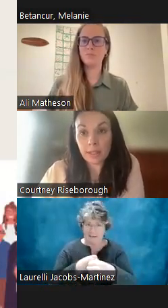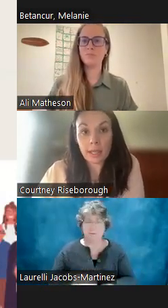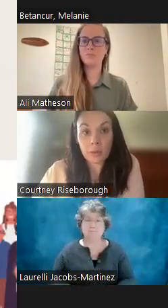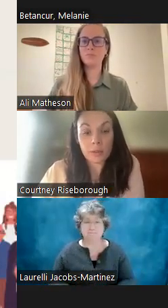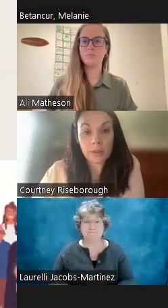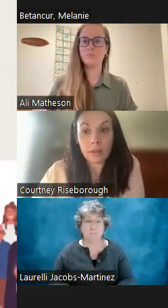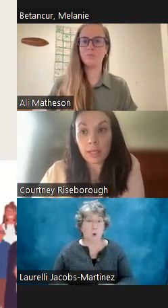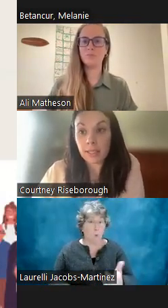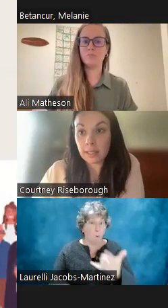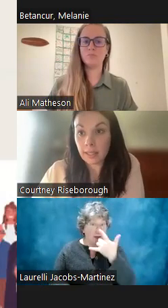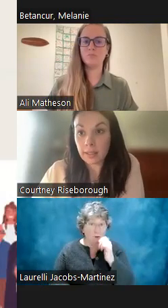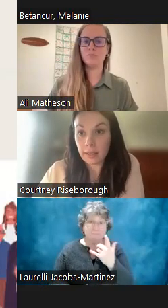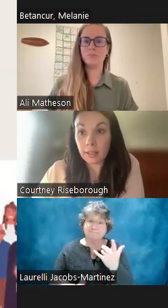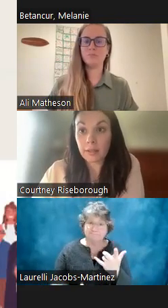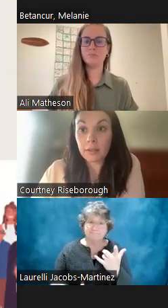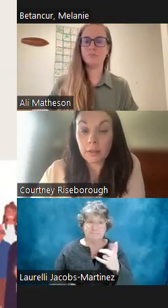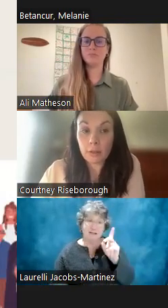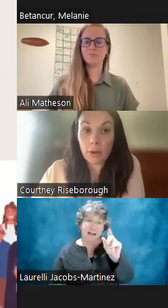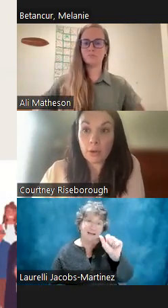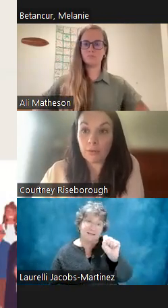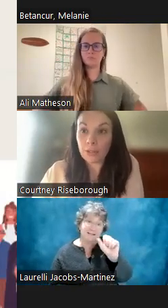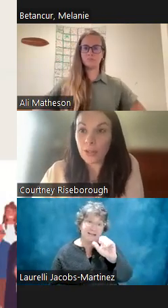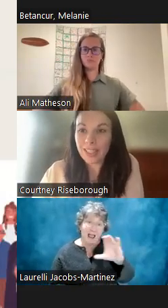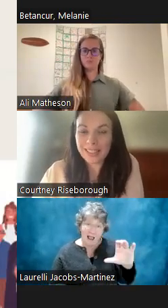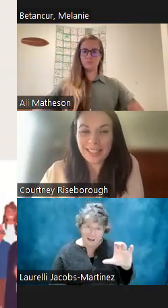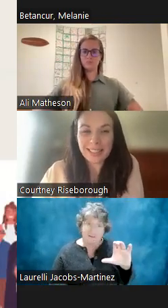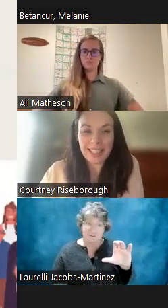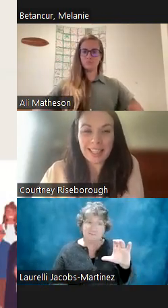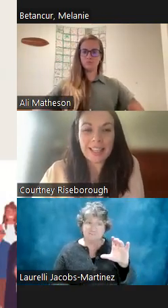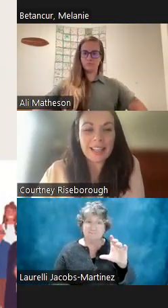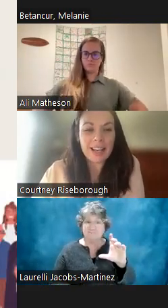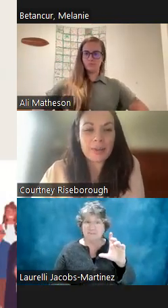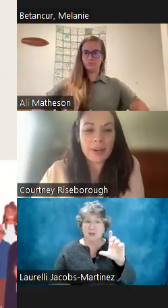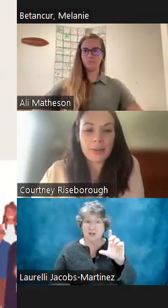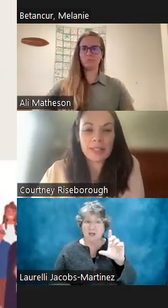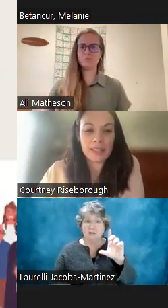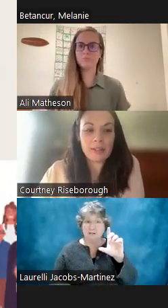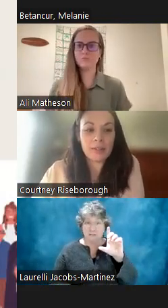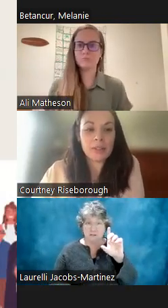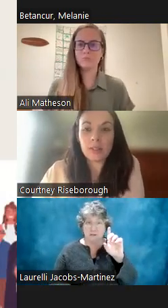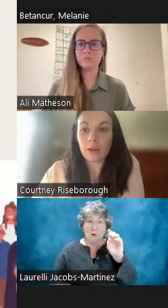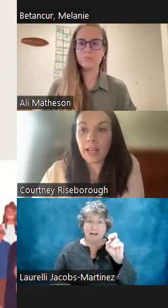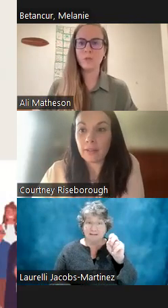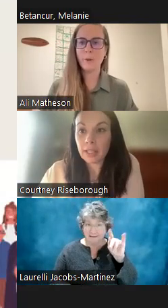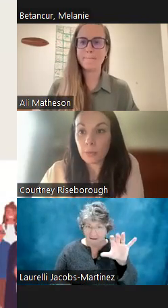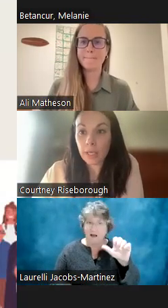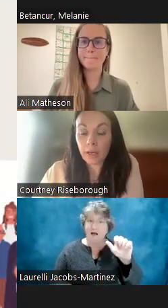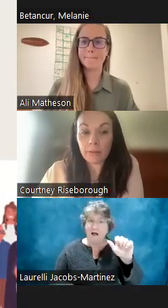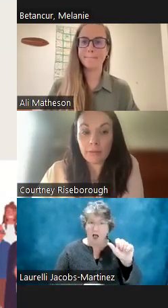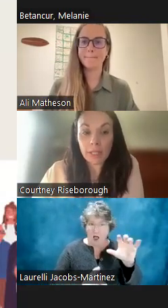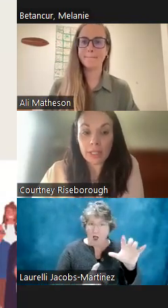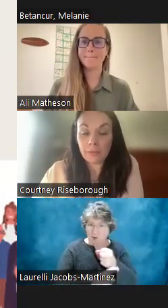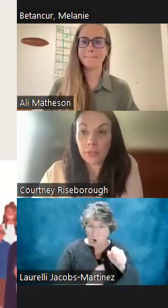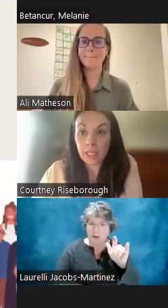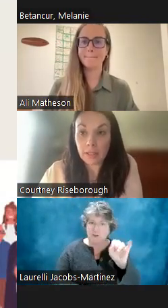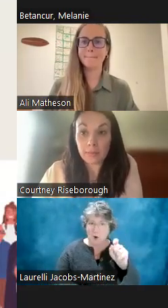Abuse and Sexual Assault Crisis Center, known for short as DASAC, what we do. So everything we